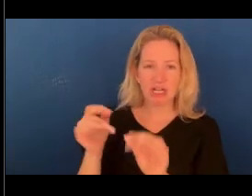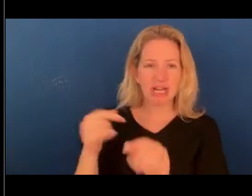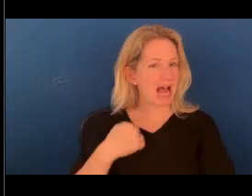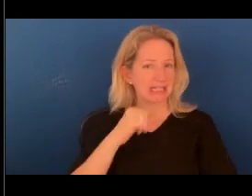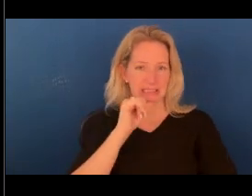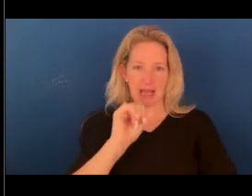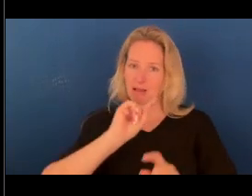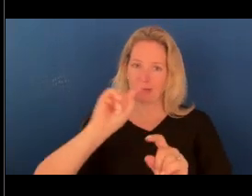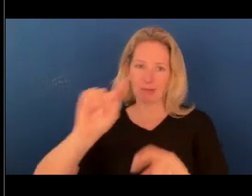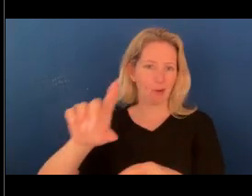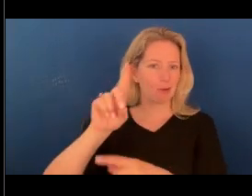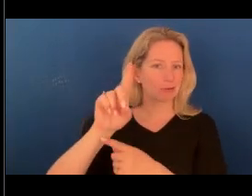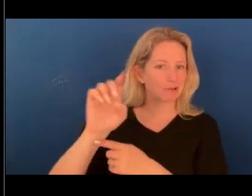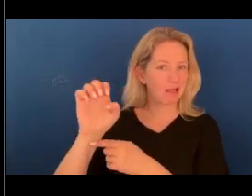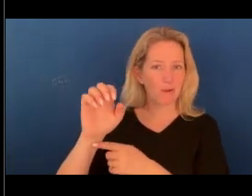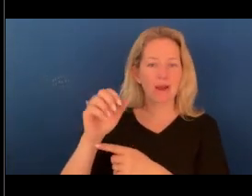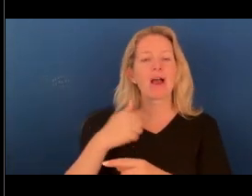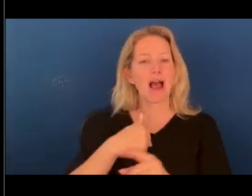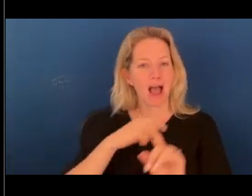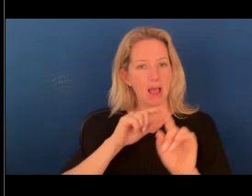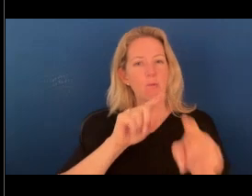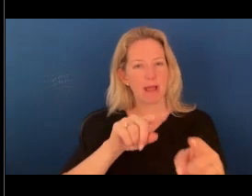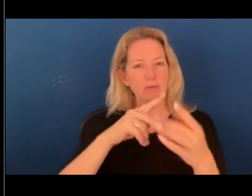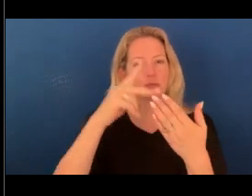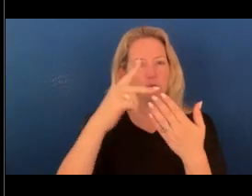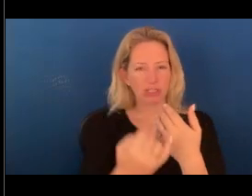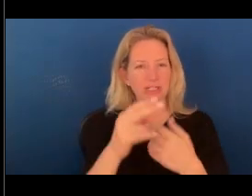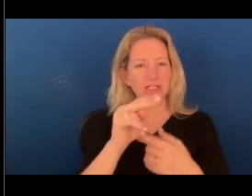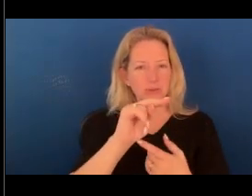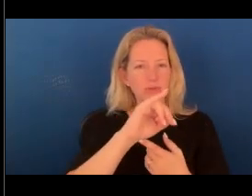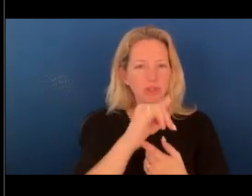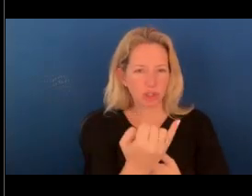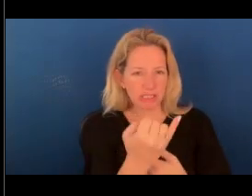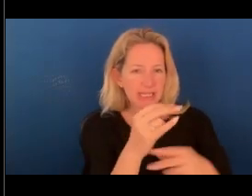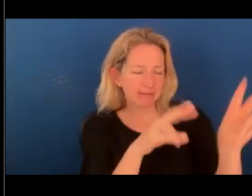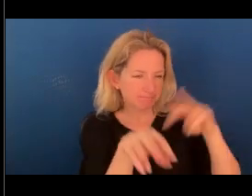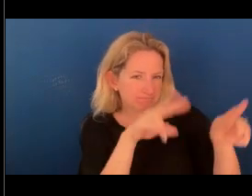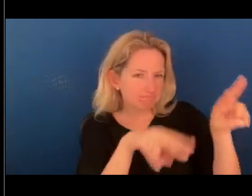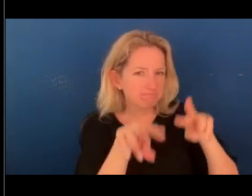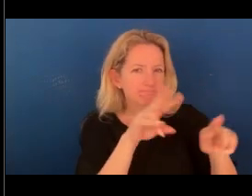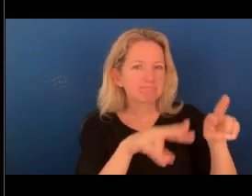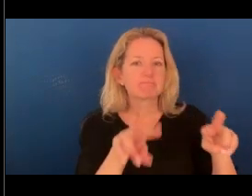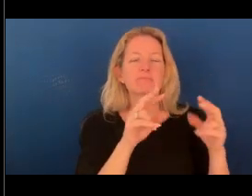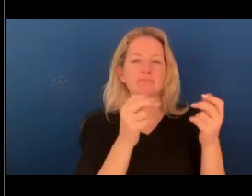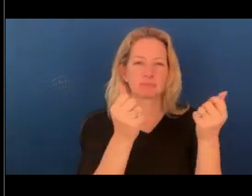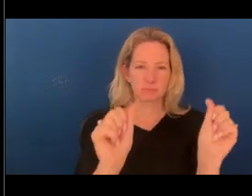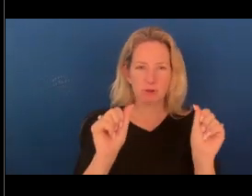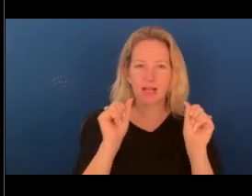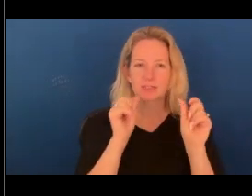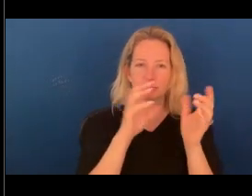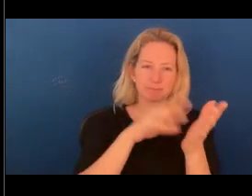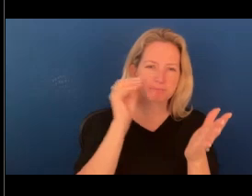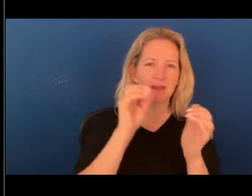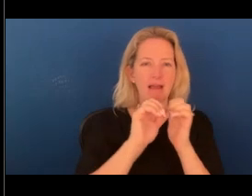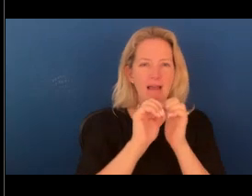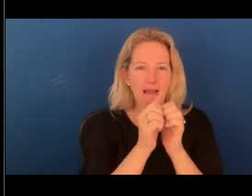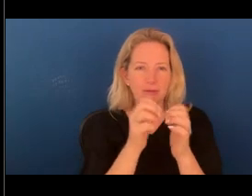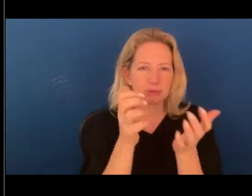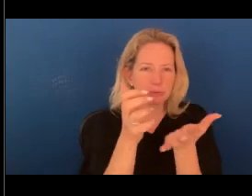our projects, one of your projects in New Jersey, looking at how to capture